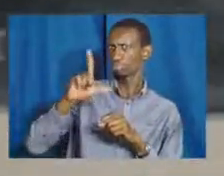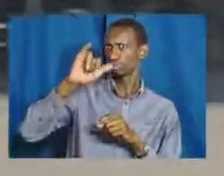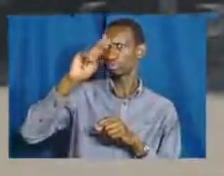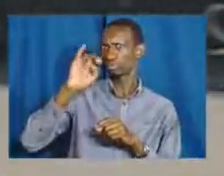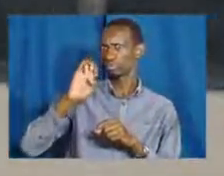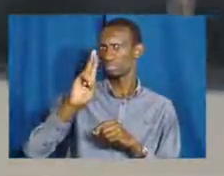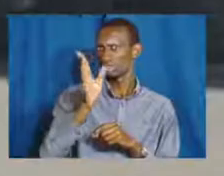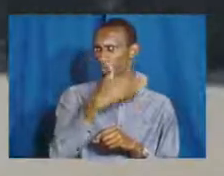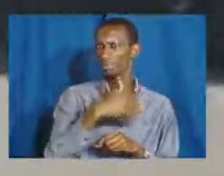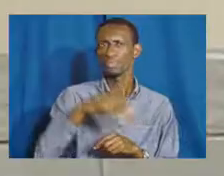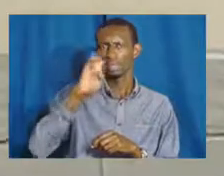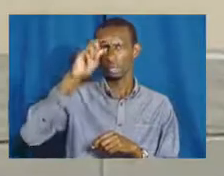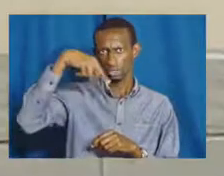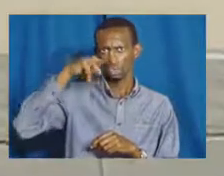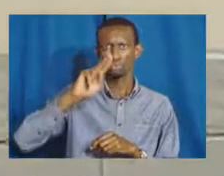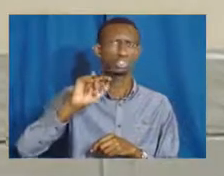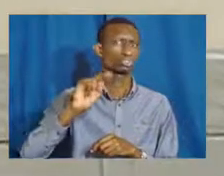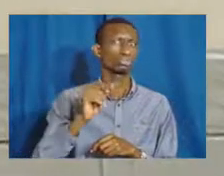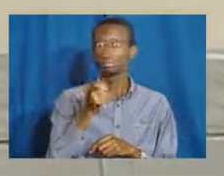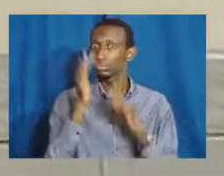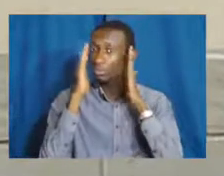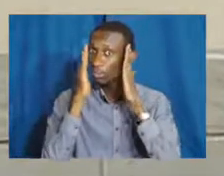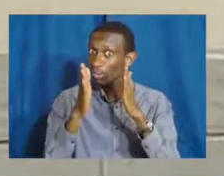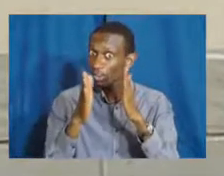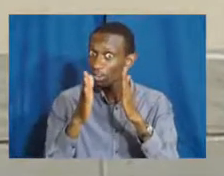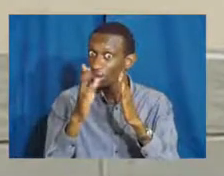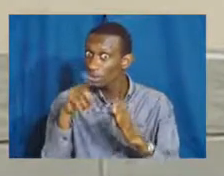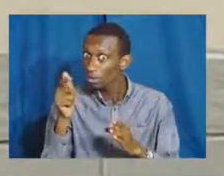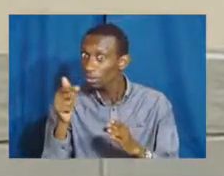together? Yes.